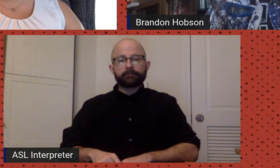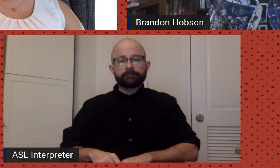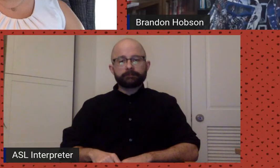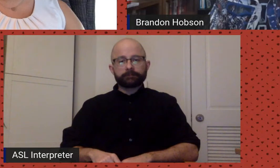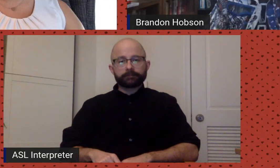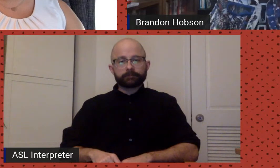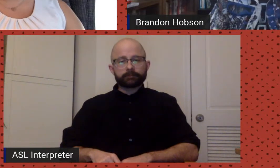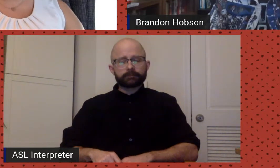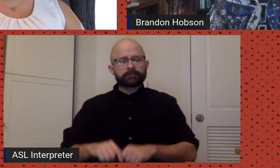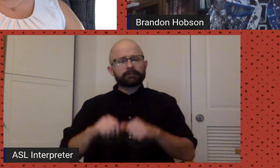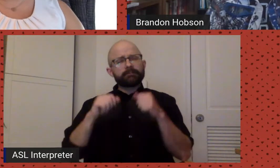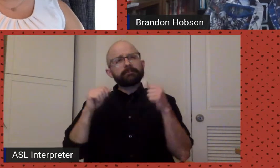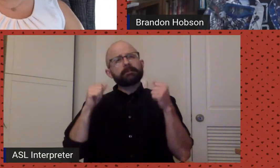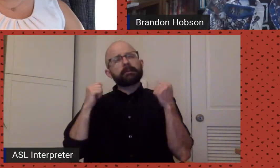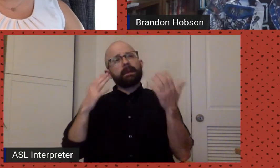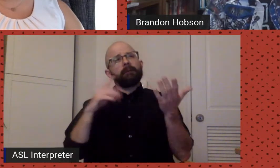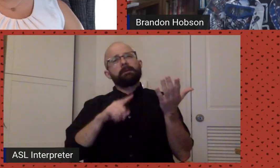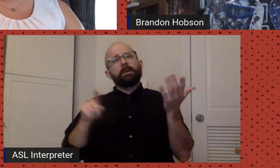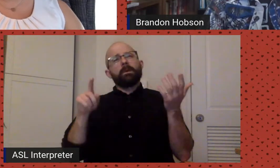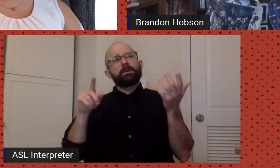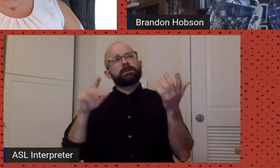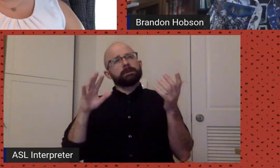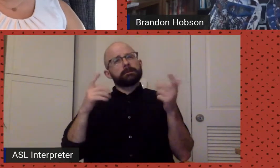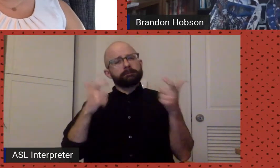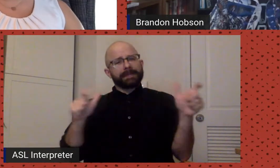a lot of those big themes.